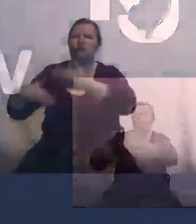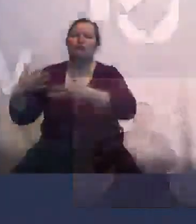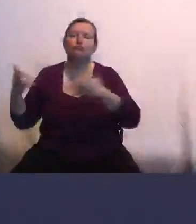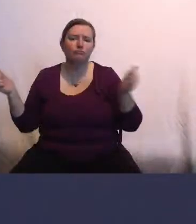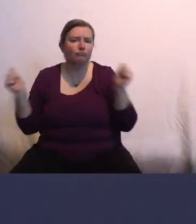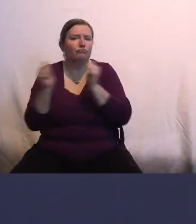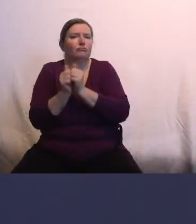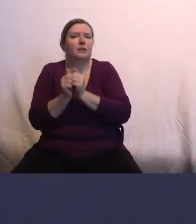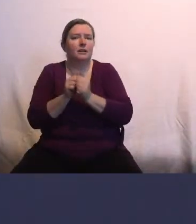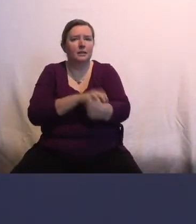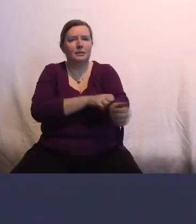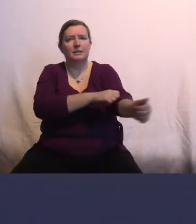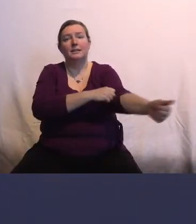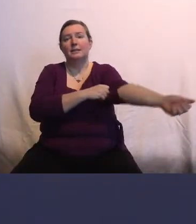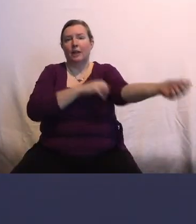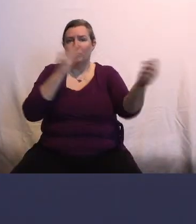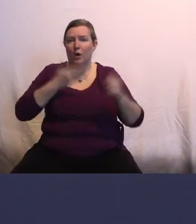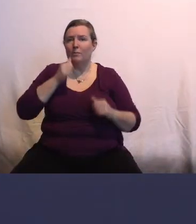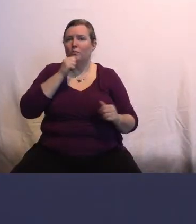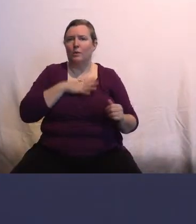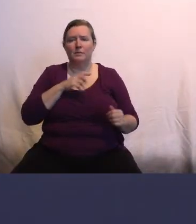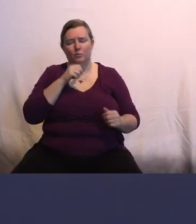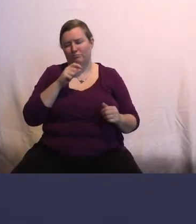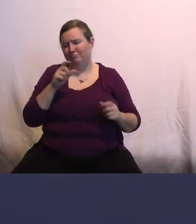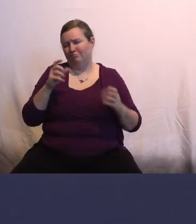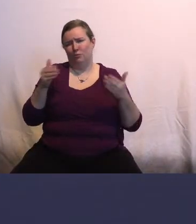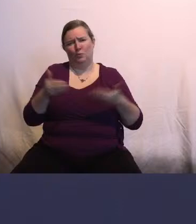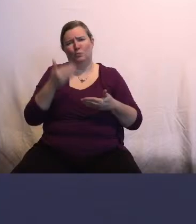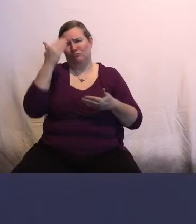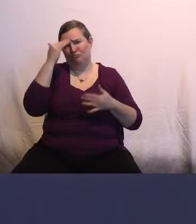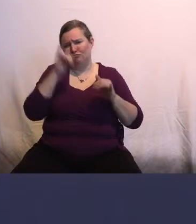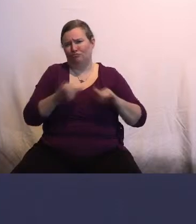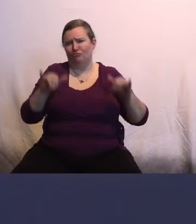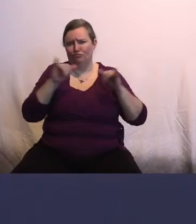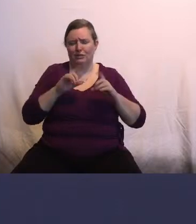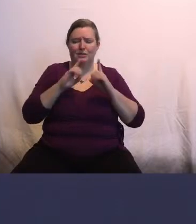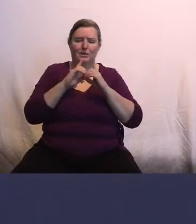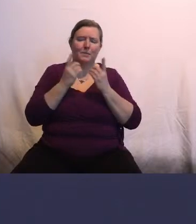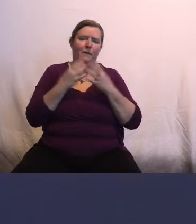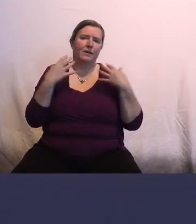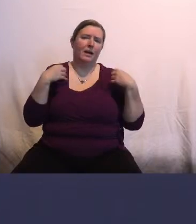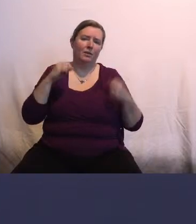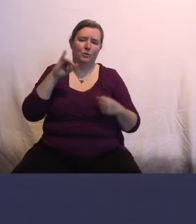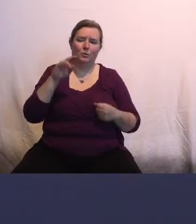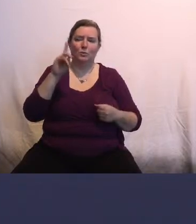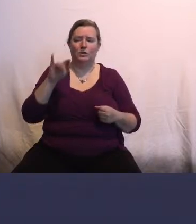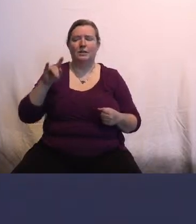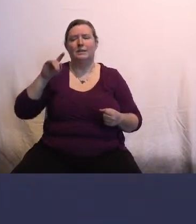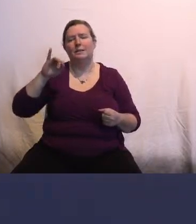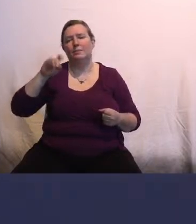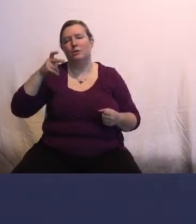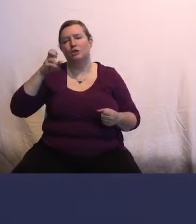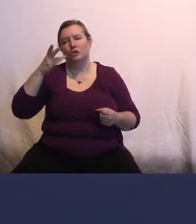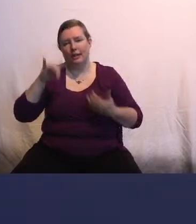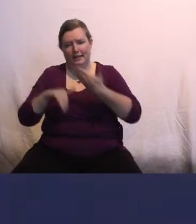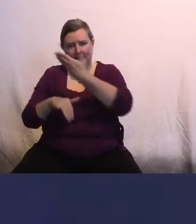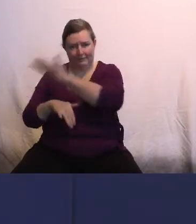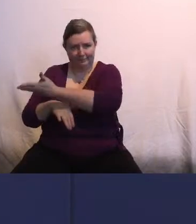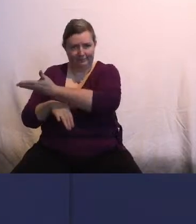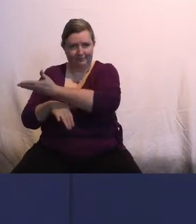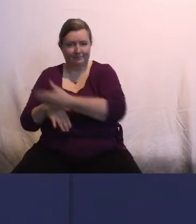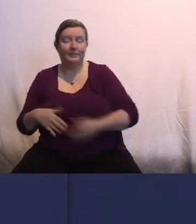help me welcome the woman who needs no introduction, the Commissioner of the Department of Health, Judy Persichilli. Thank you, Governor, and good